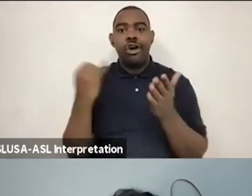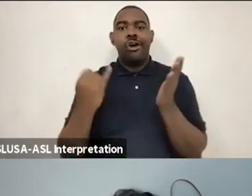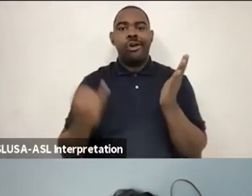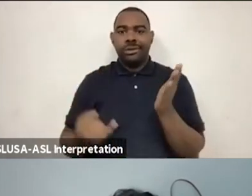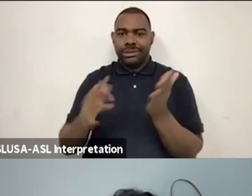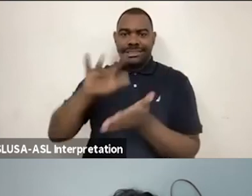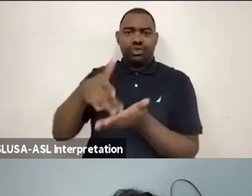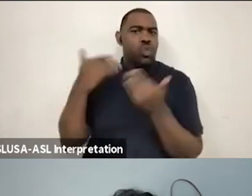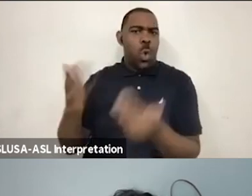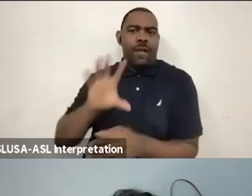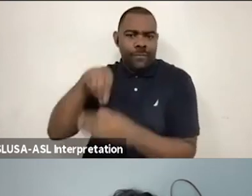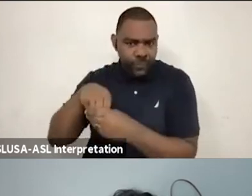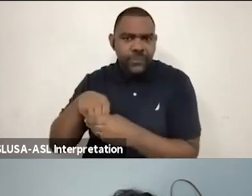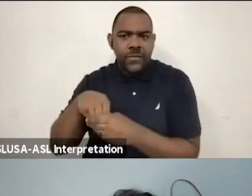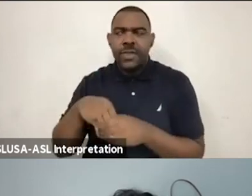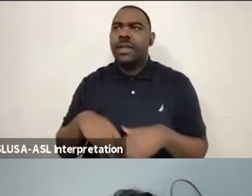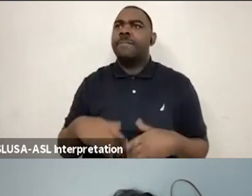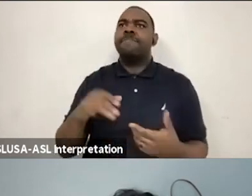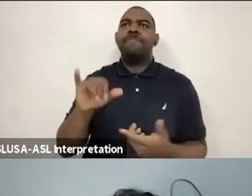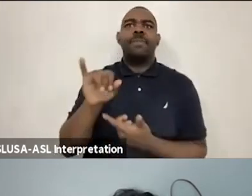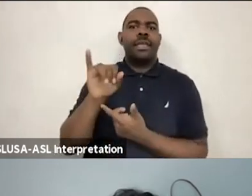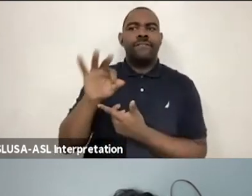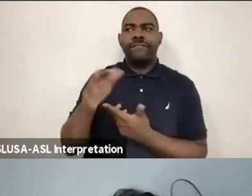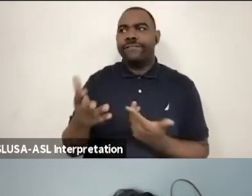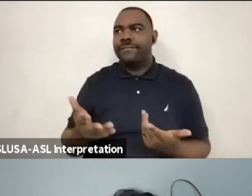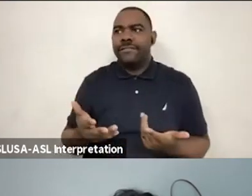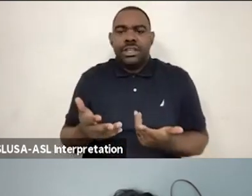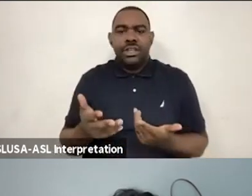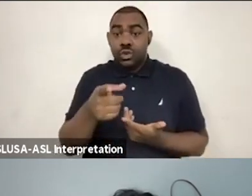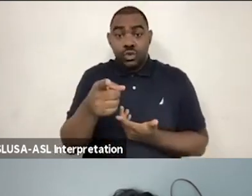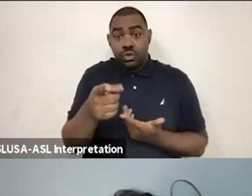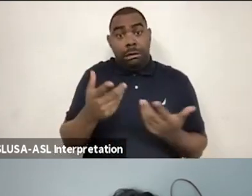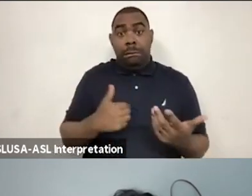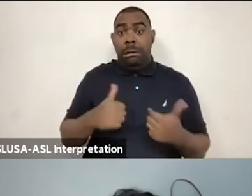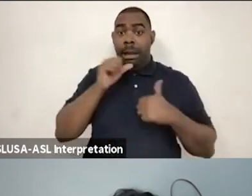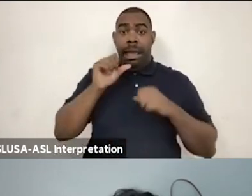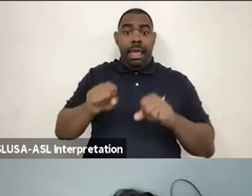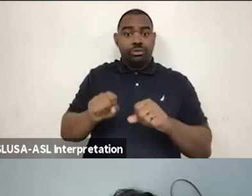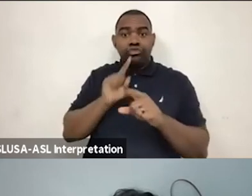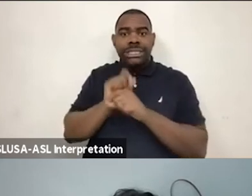center near you, engage with the performing arts center. If